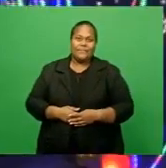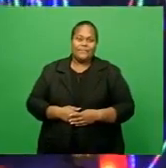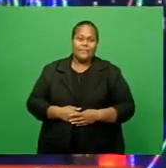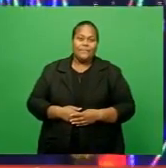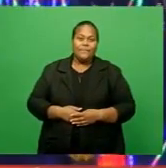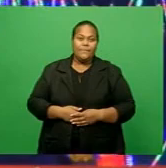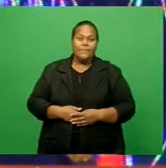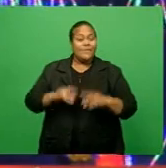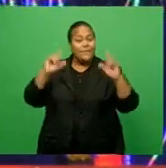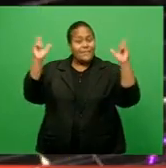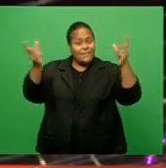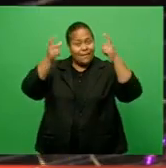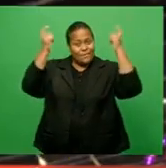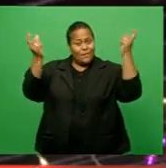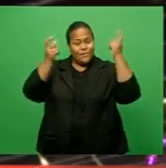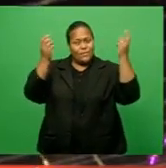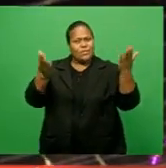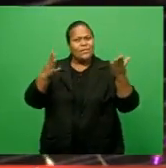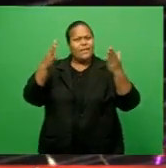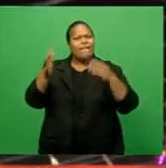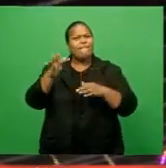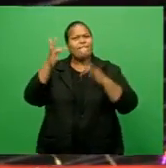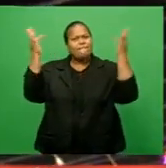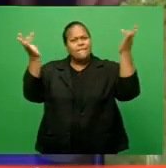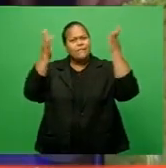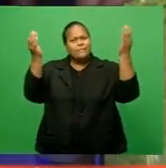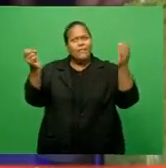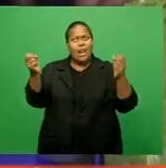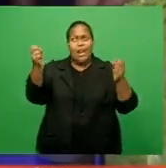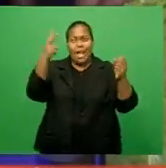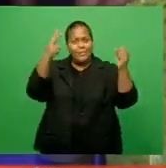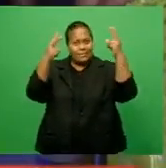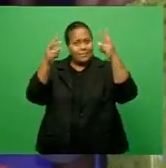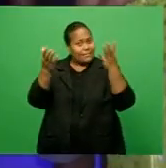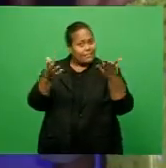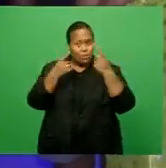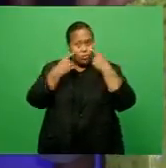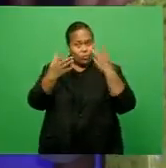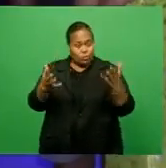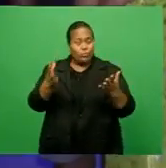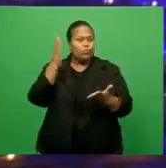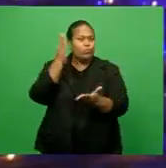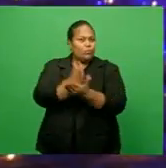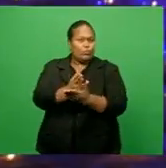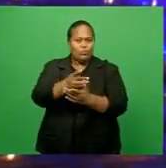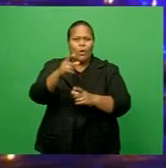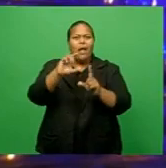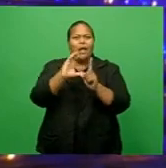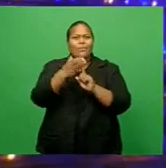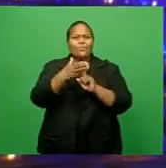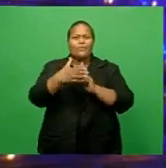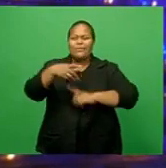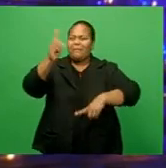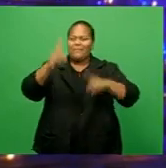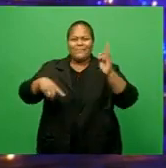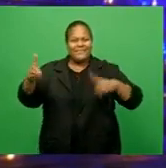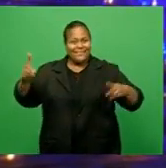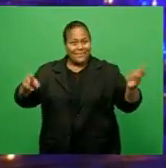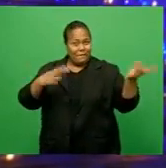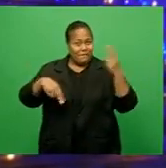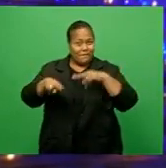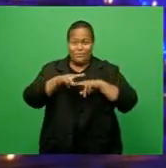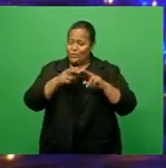The celebration of the Festival of Lights portrays the true cultural diversity of Fiji. We are fortunate that we are living